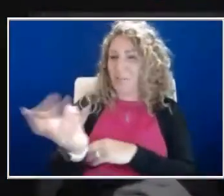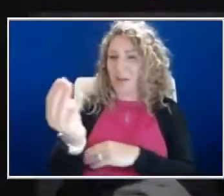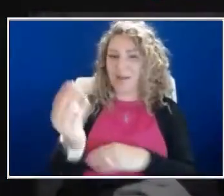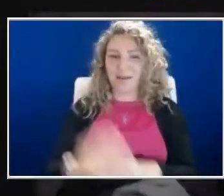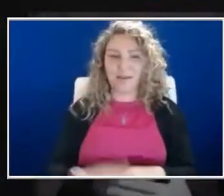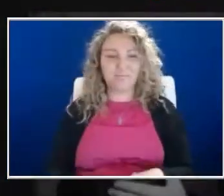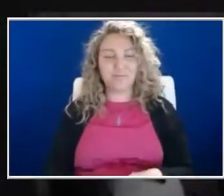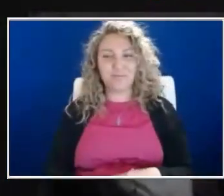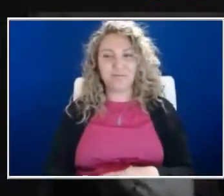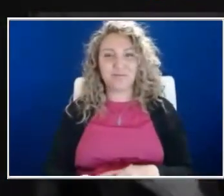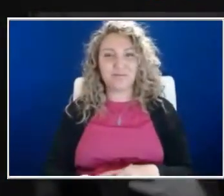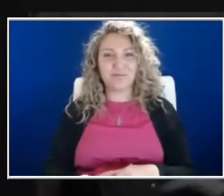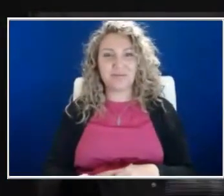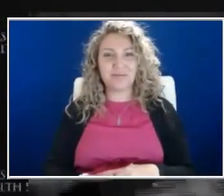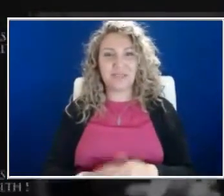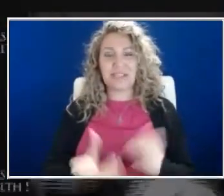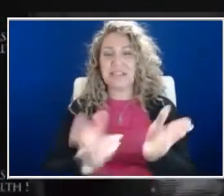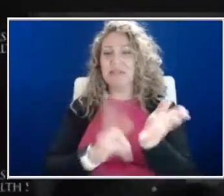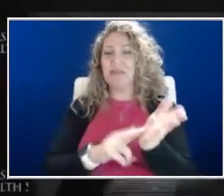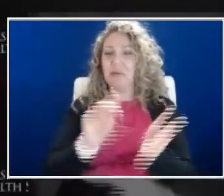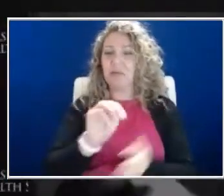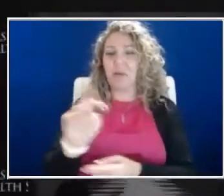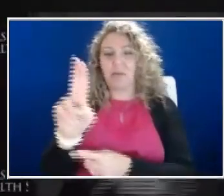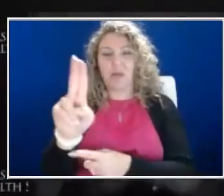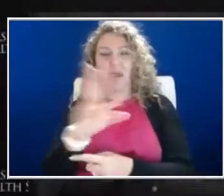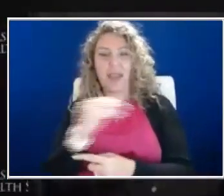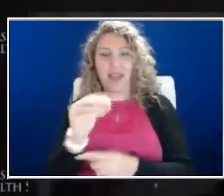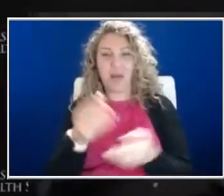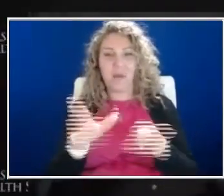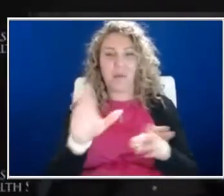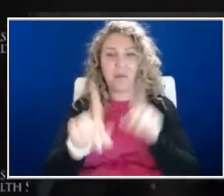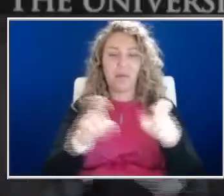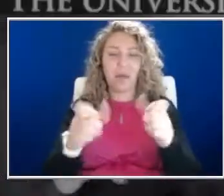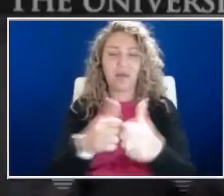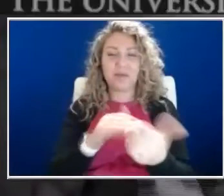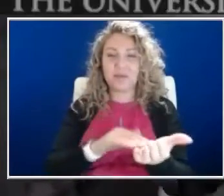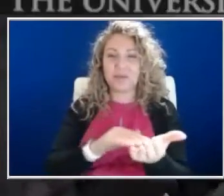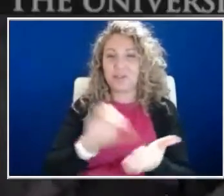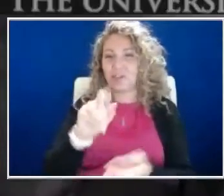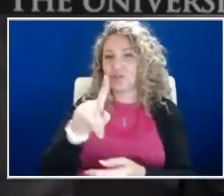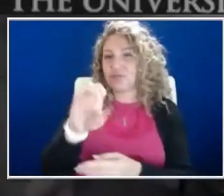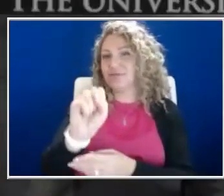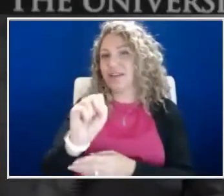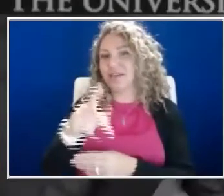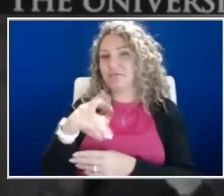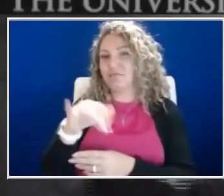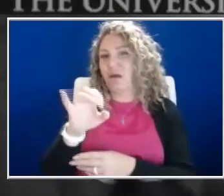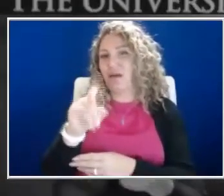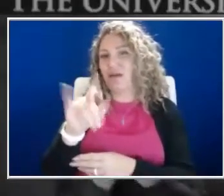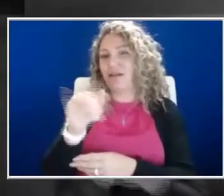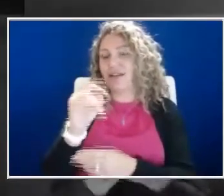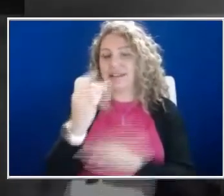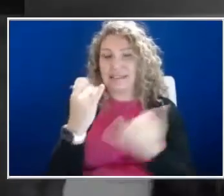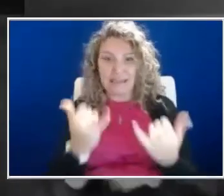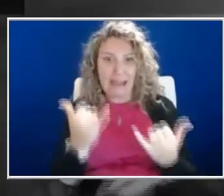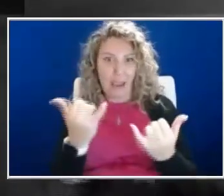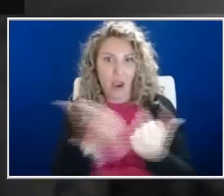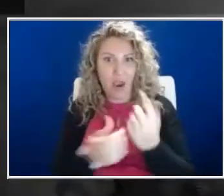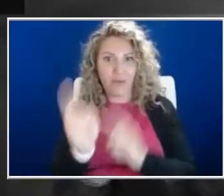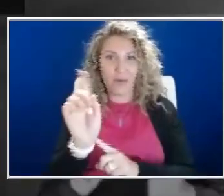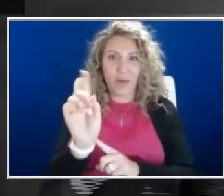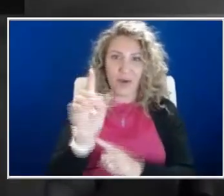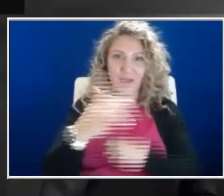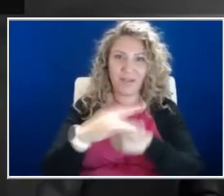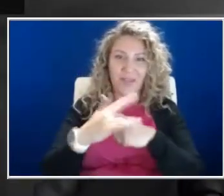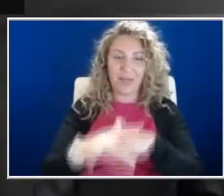Subscribe to our Morning Medical Update and Open Mics with Dr. Stites podcast. Now, everywhere podcasts are available.